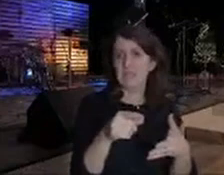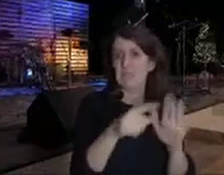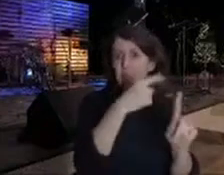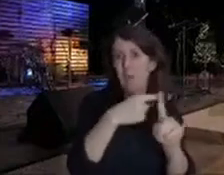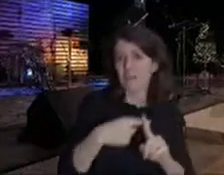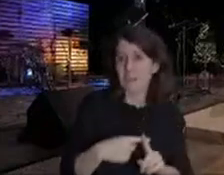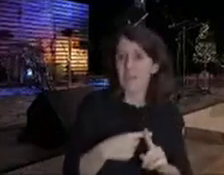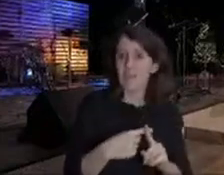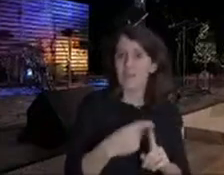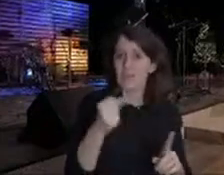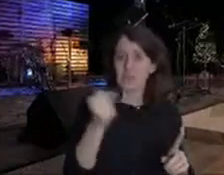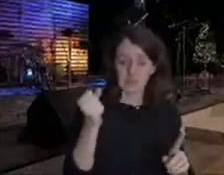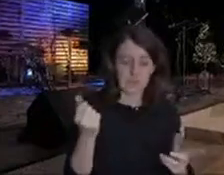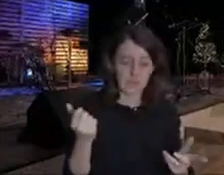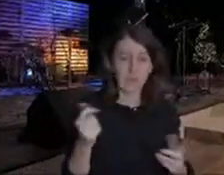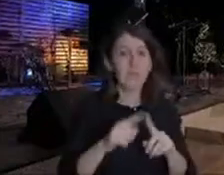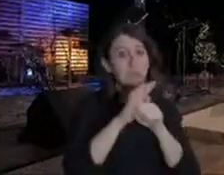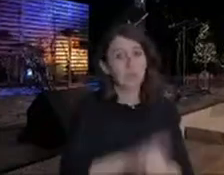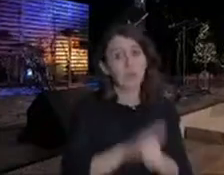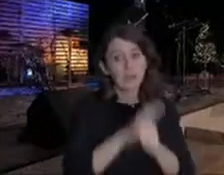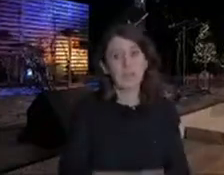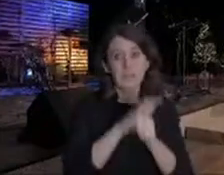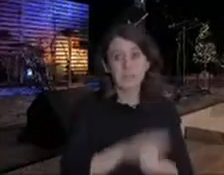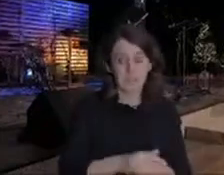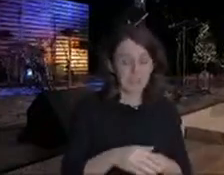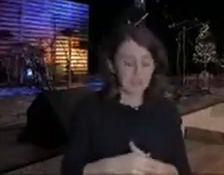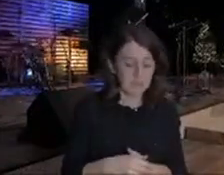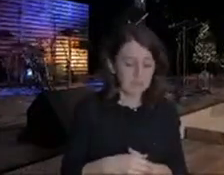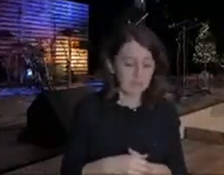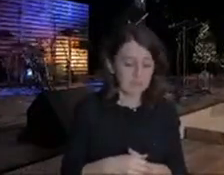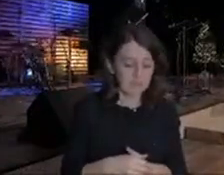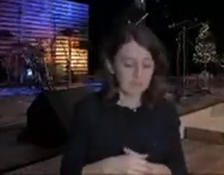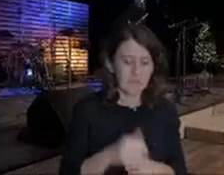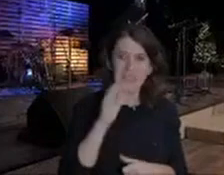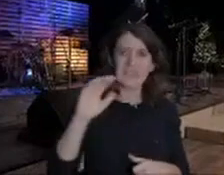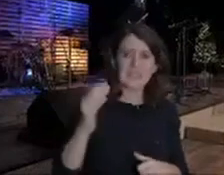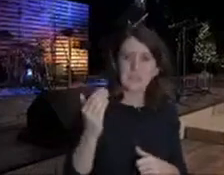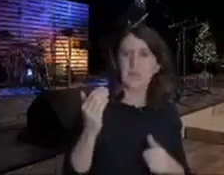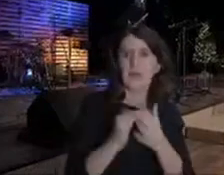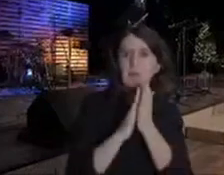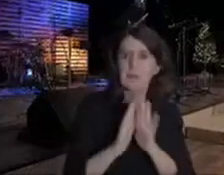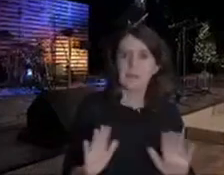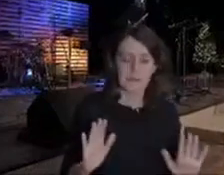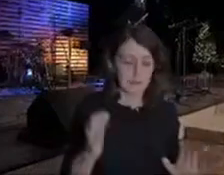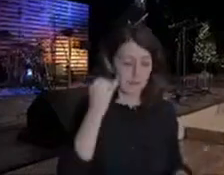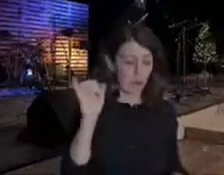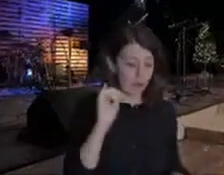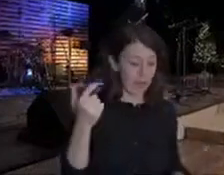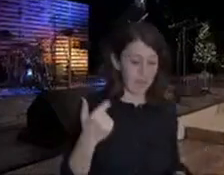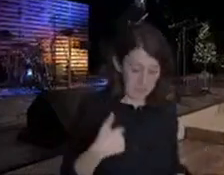bad, in fact, a lot of them are really great things, they can be really stressful. Right? It doesn't really seem like peace. And if you're